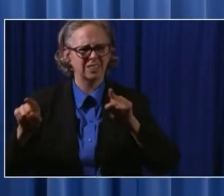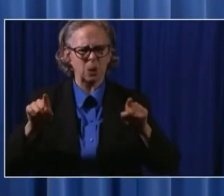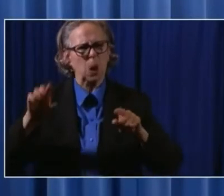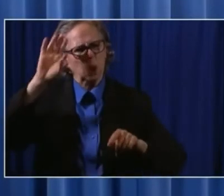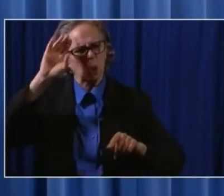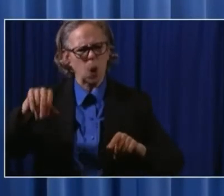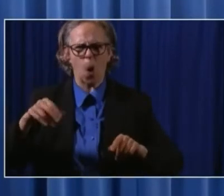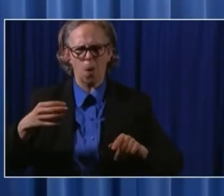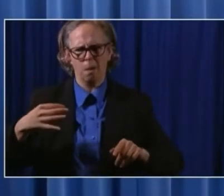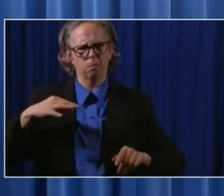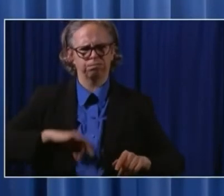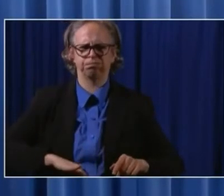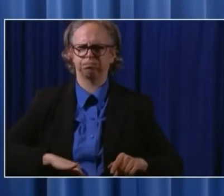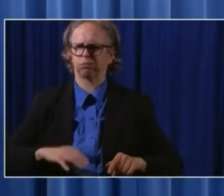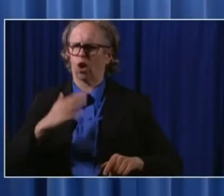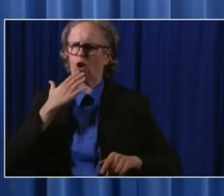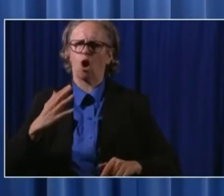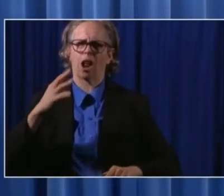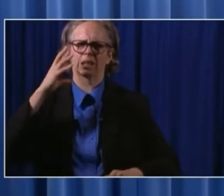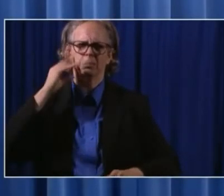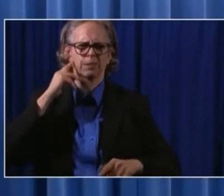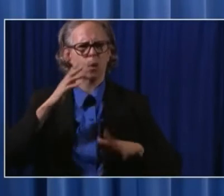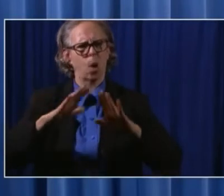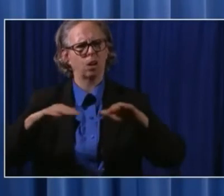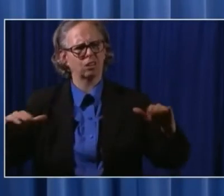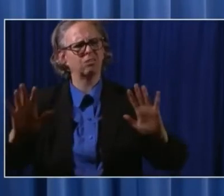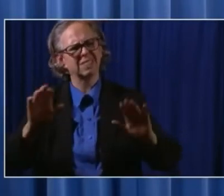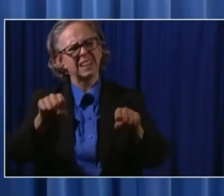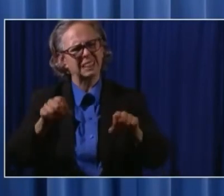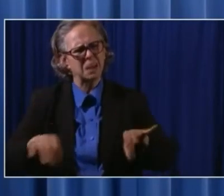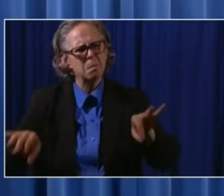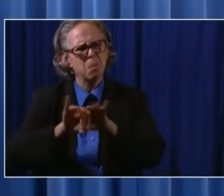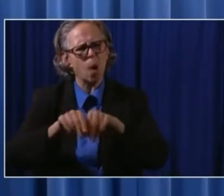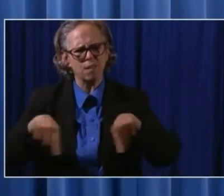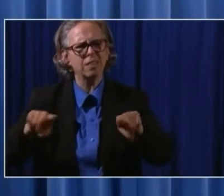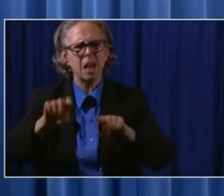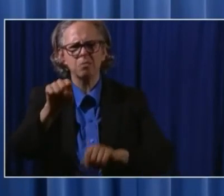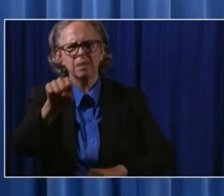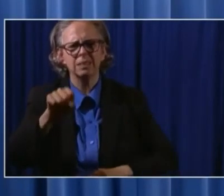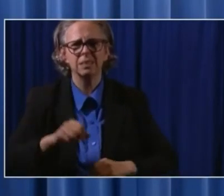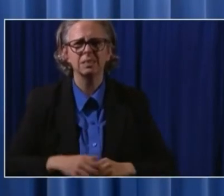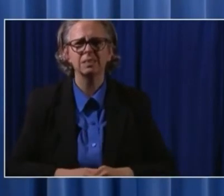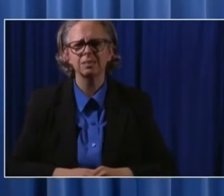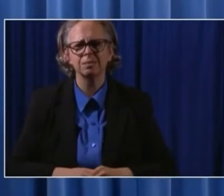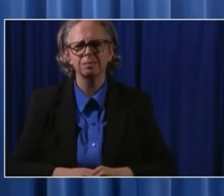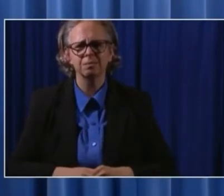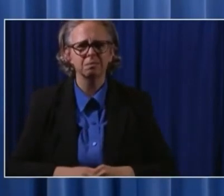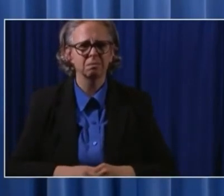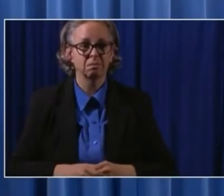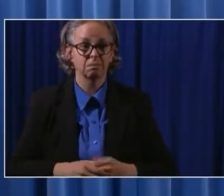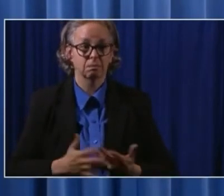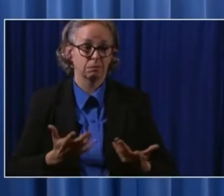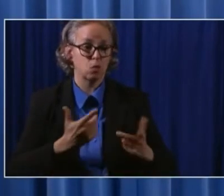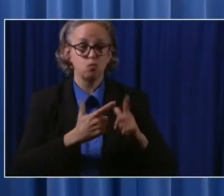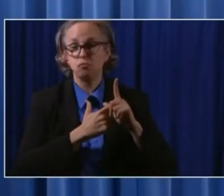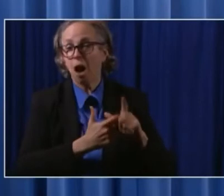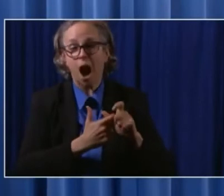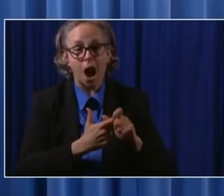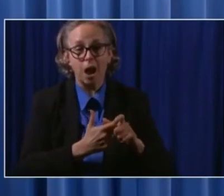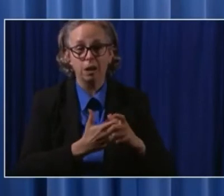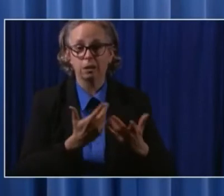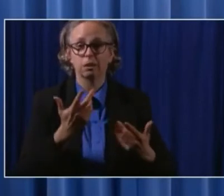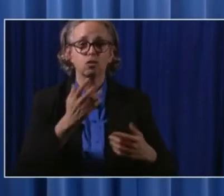We know what a season means to a young person, whether they're running cross country like a lot of our kids have done,